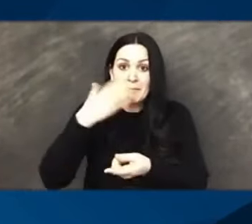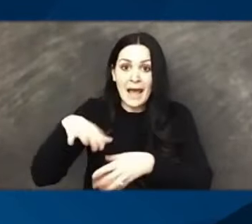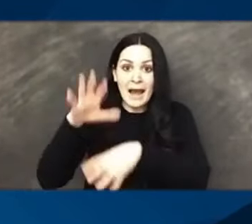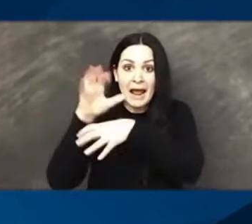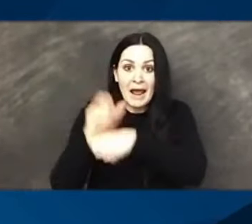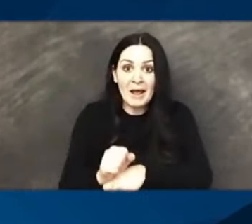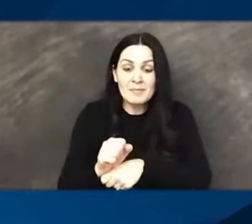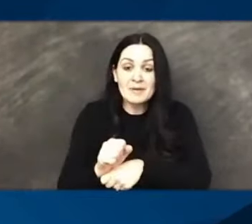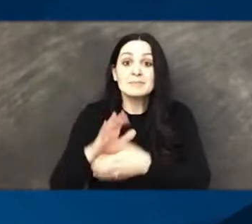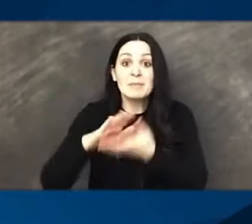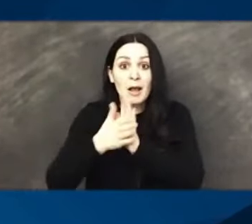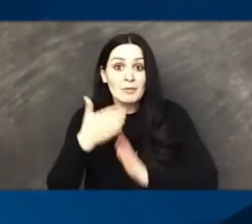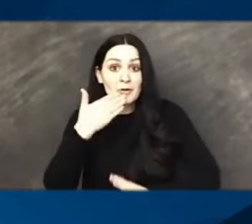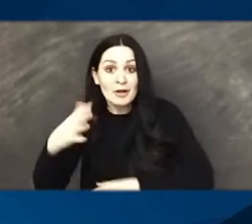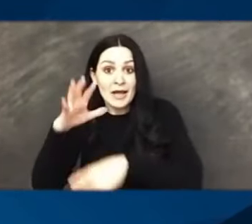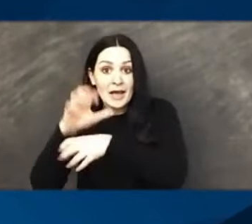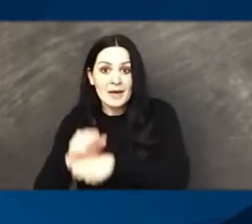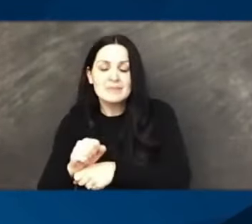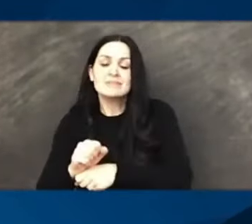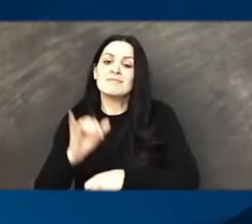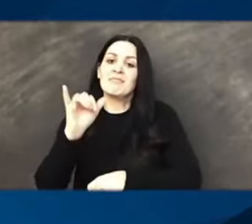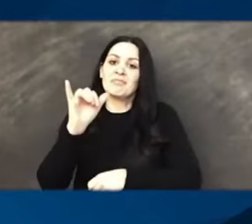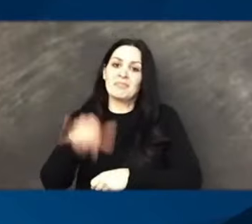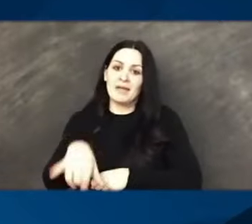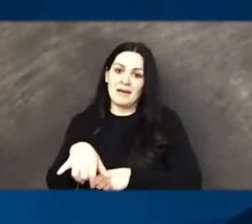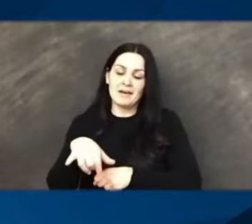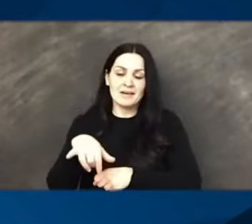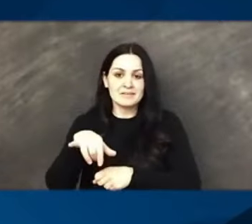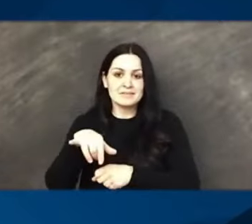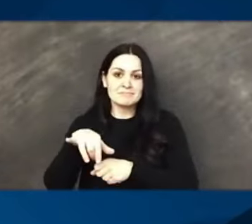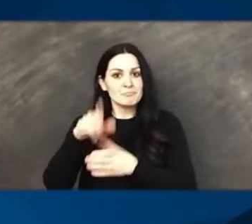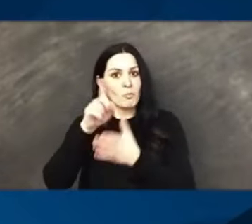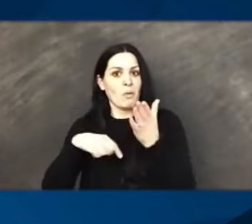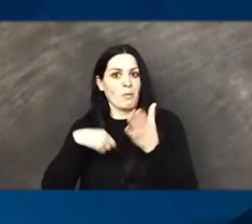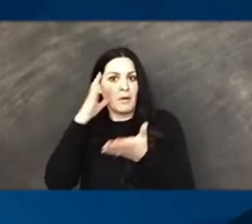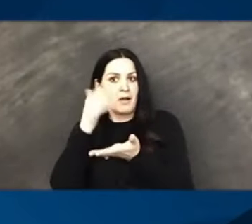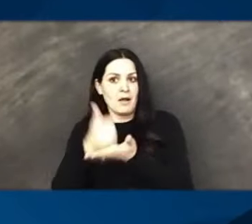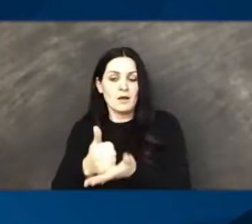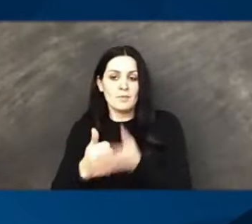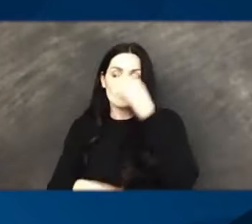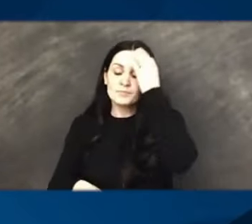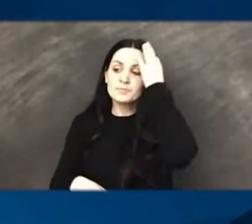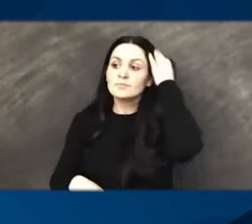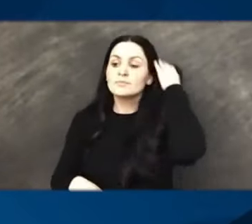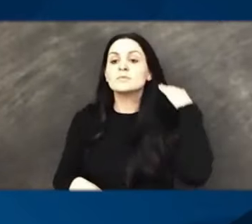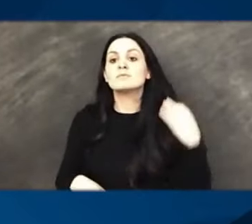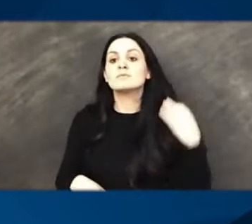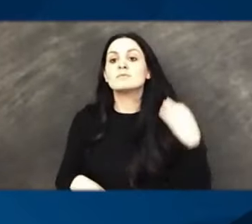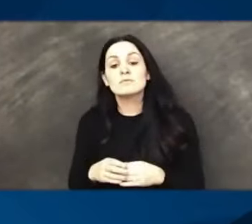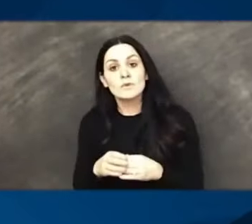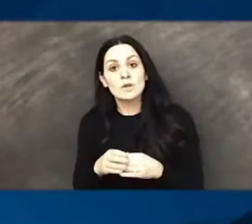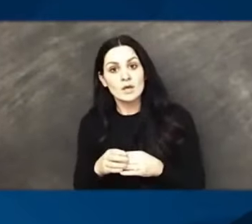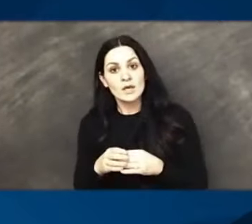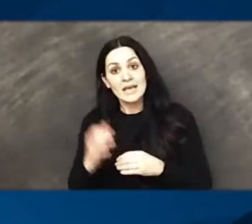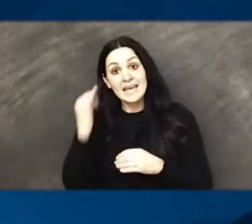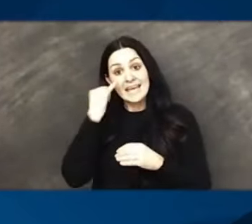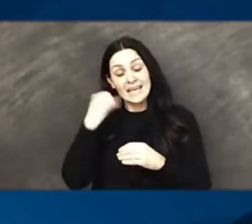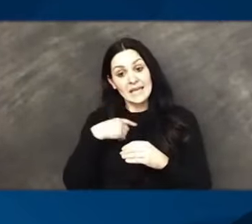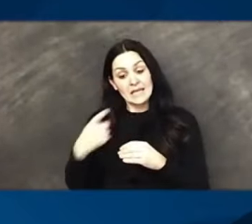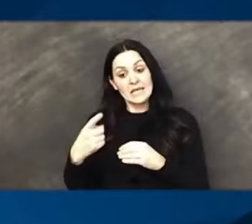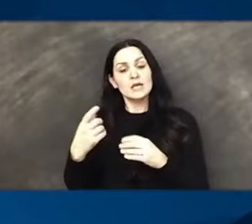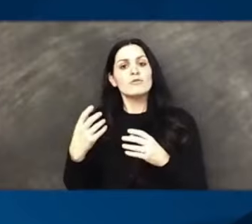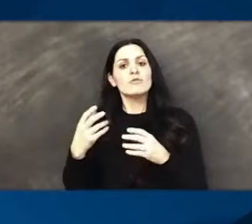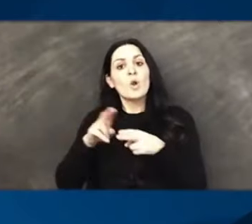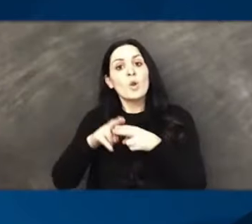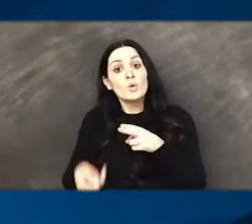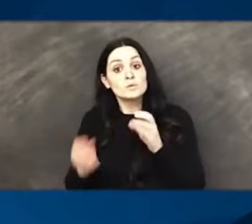over a long period of time. A weight loss of any more than a pound a week is usually not sustainable for more than a couple of